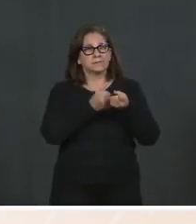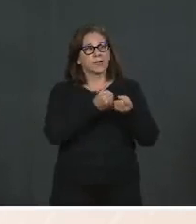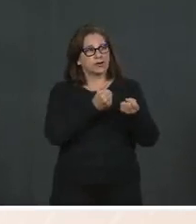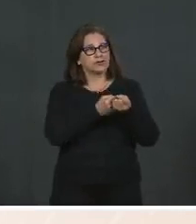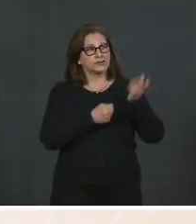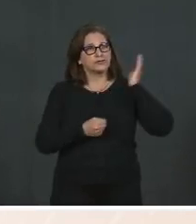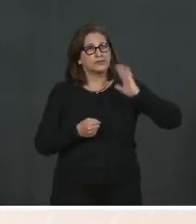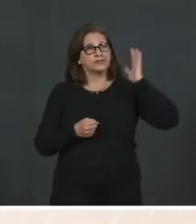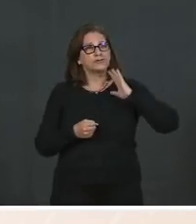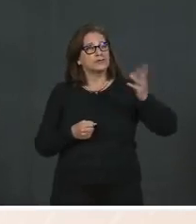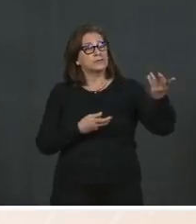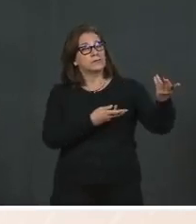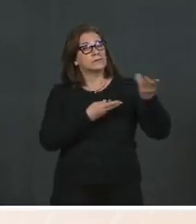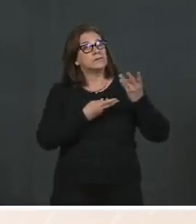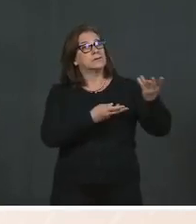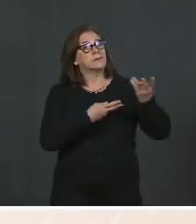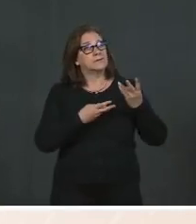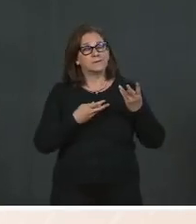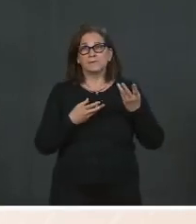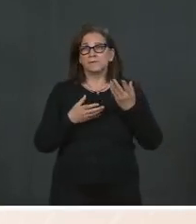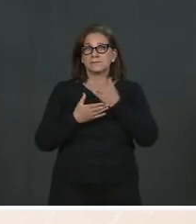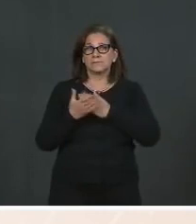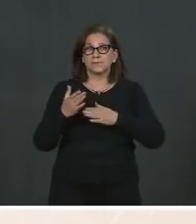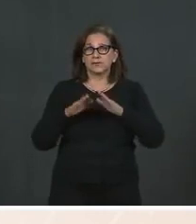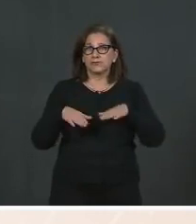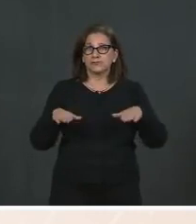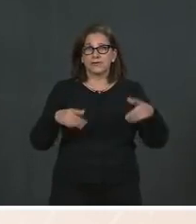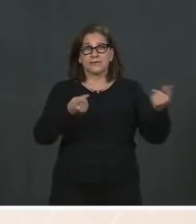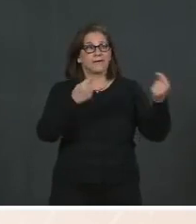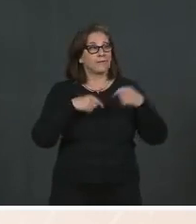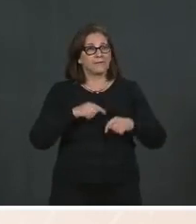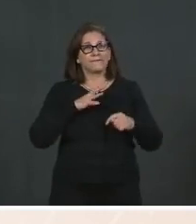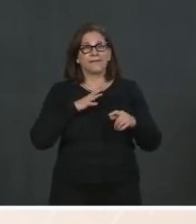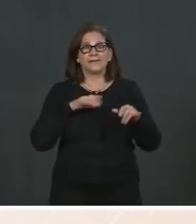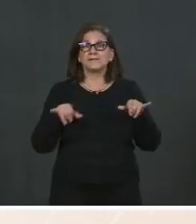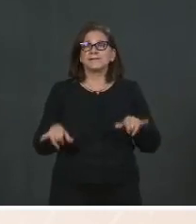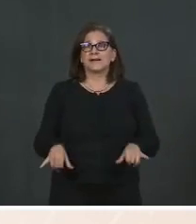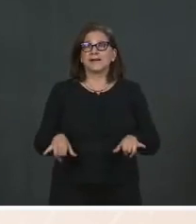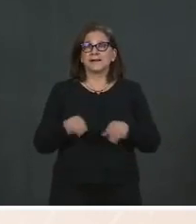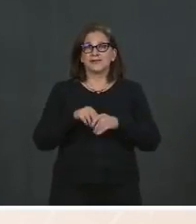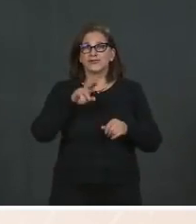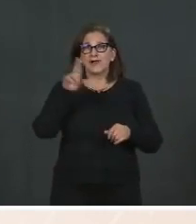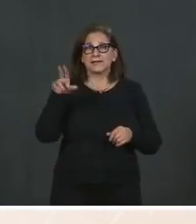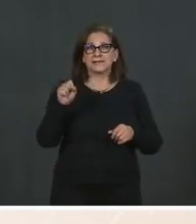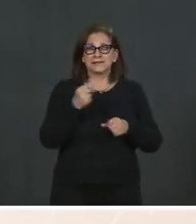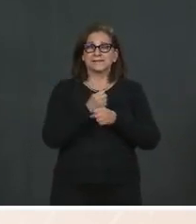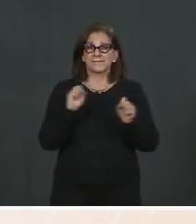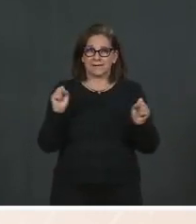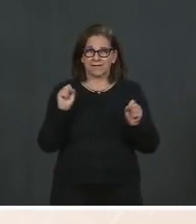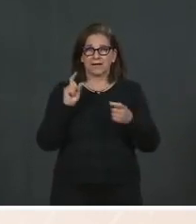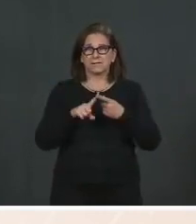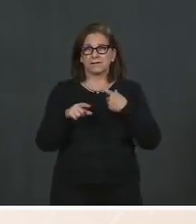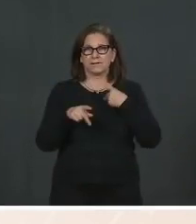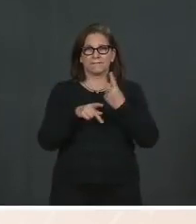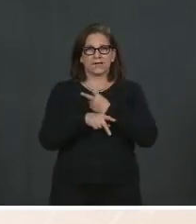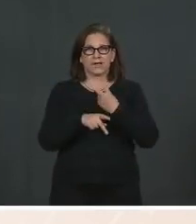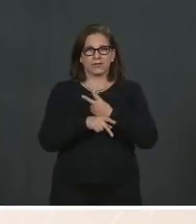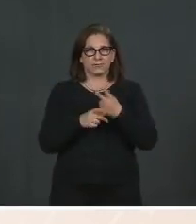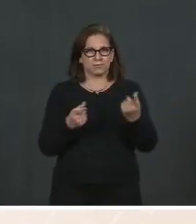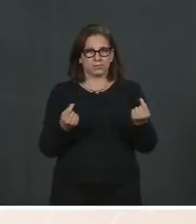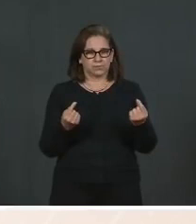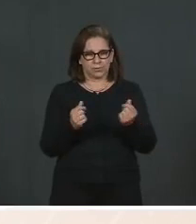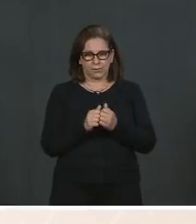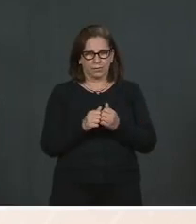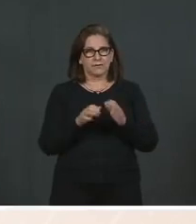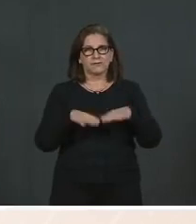children stay in the country. This is a safe place for them to be while their cases are being adjudicated. But vetting is an important part of